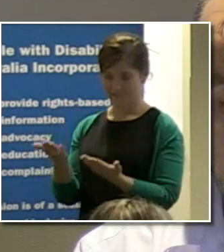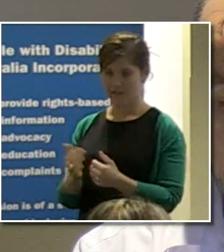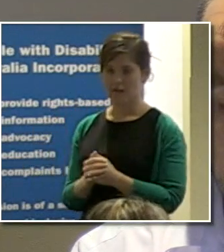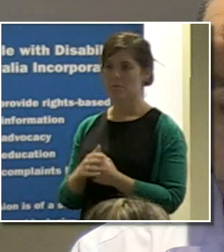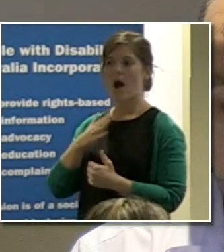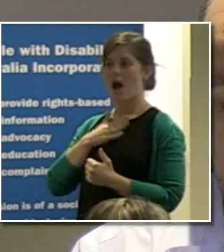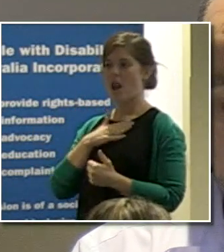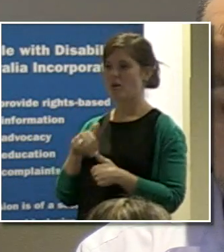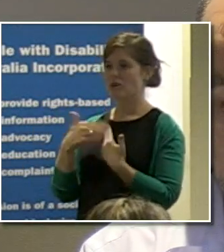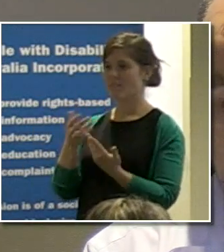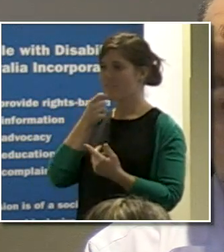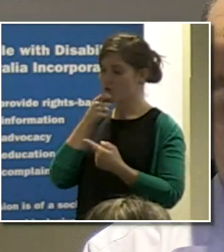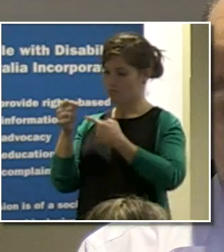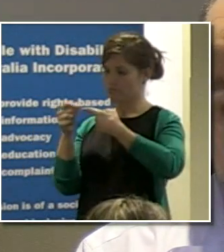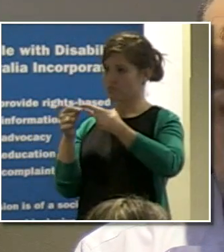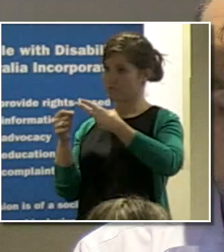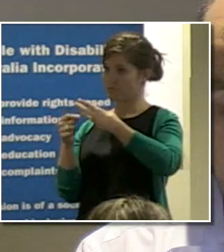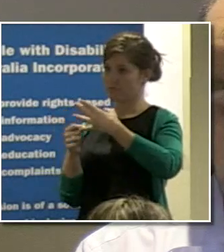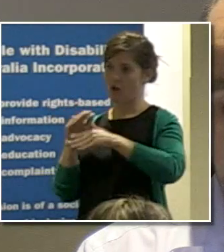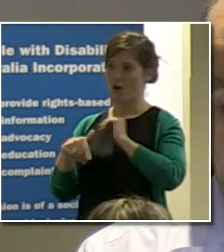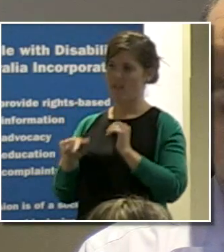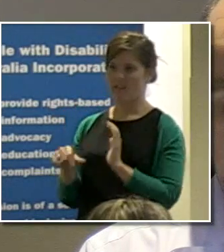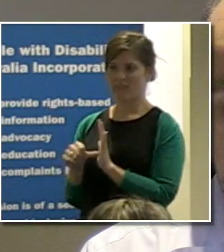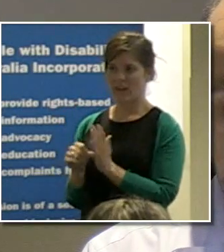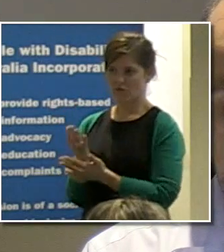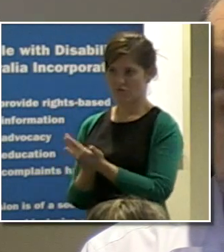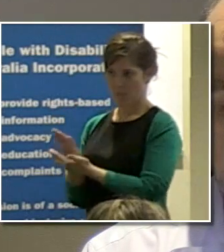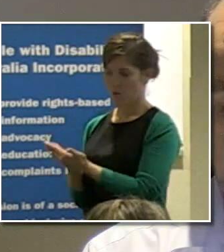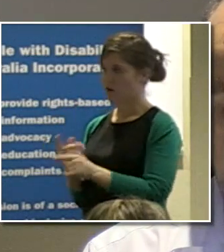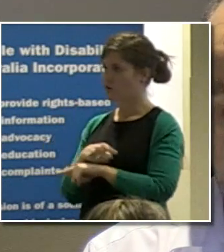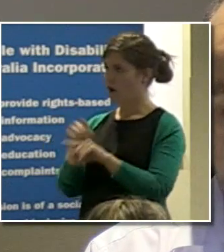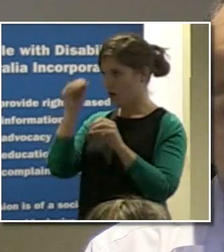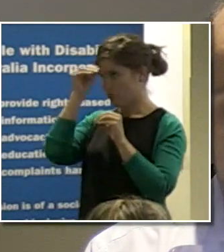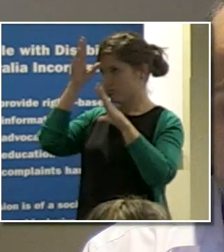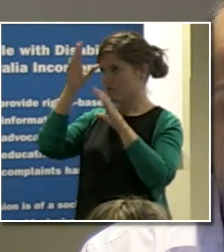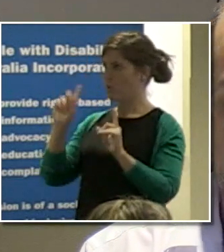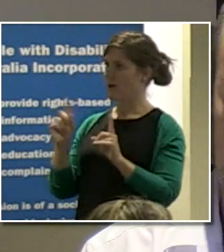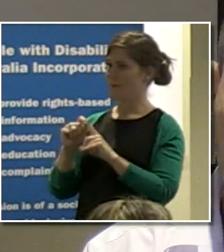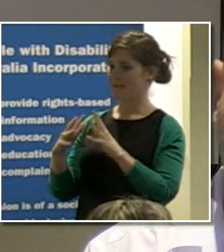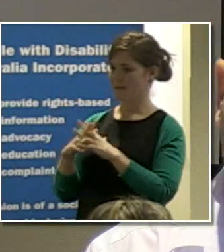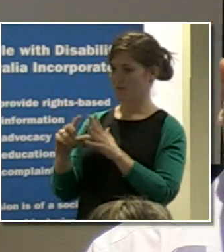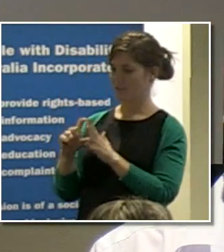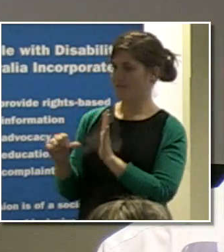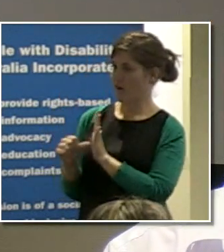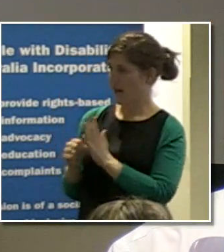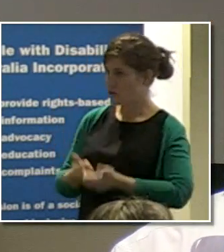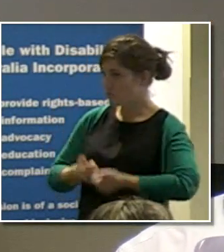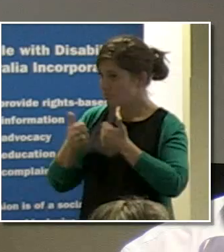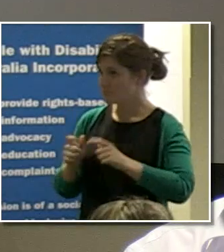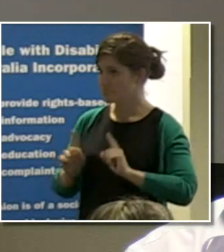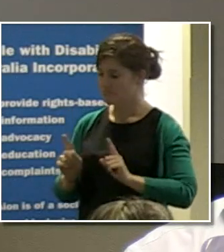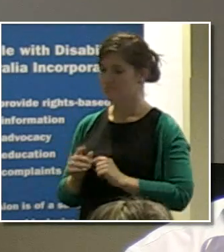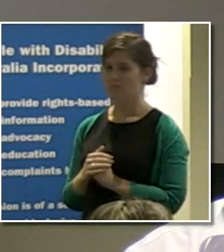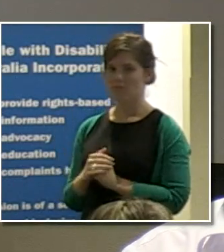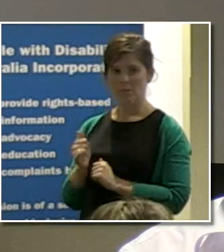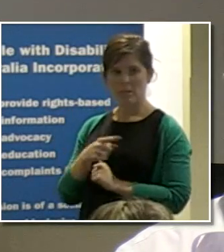few issues there that just bring you up to date as to how we're travelling financially. You might remember last year that